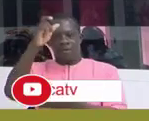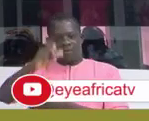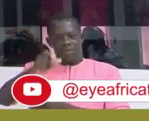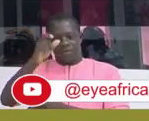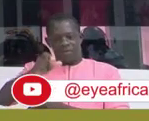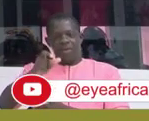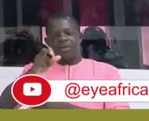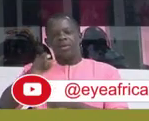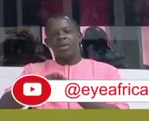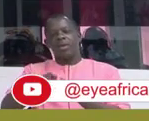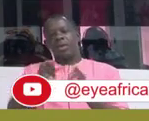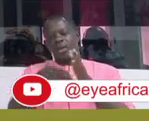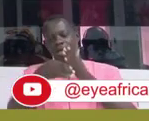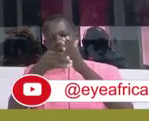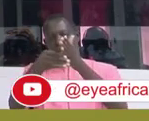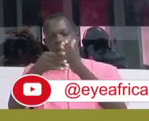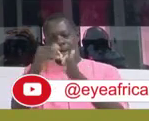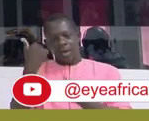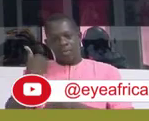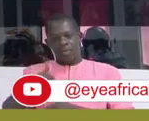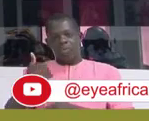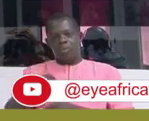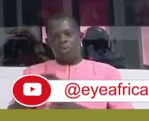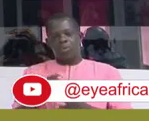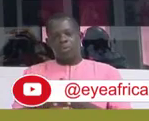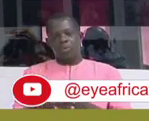we'll give 2,000 to the alkalos